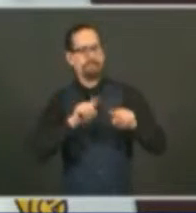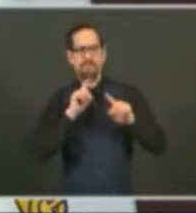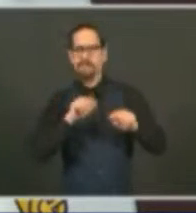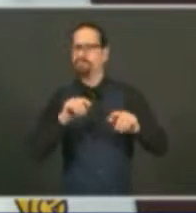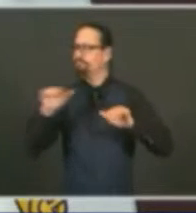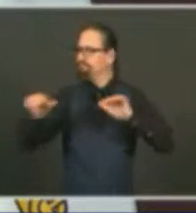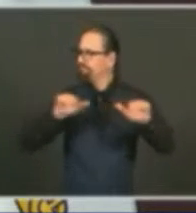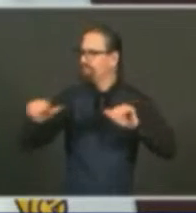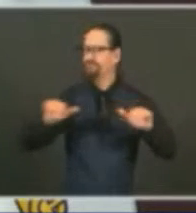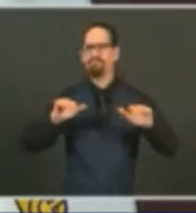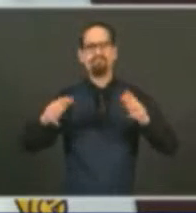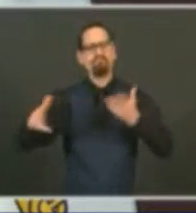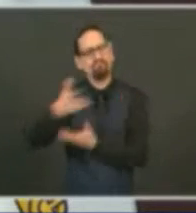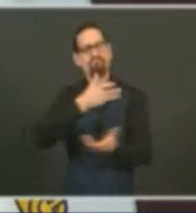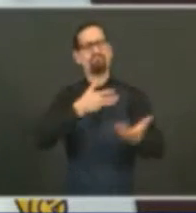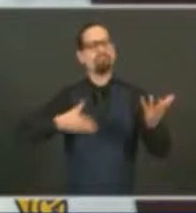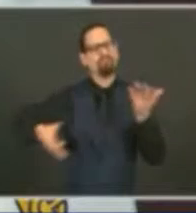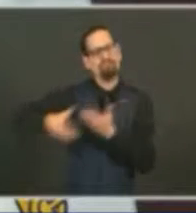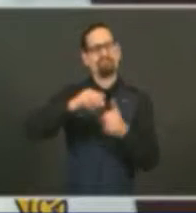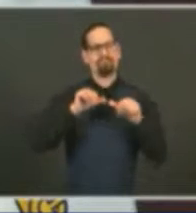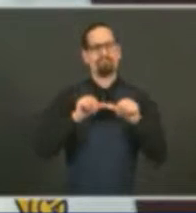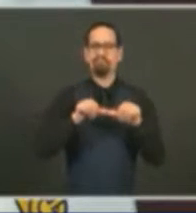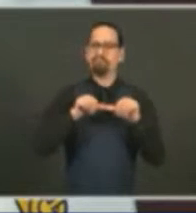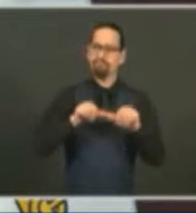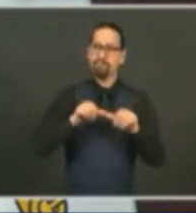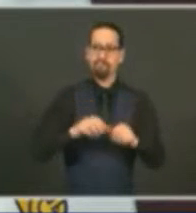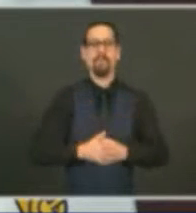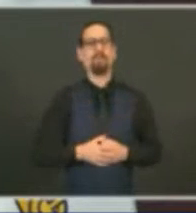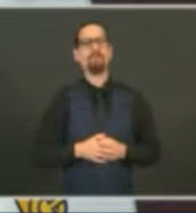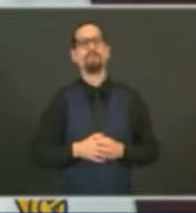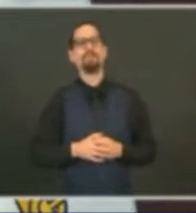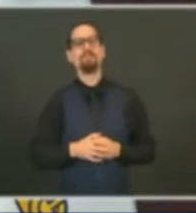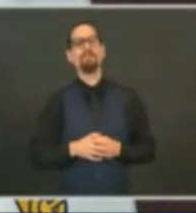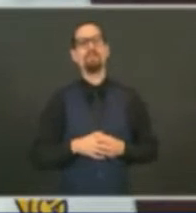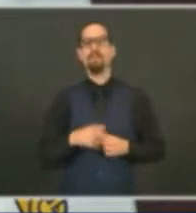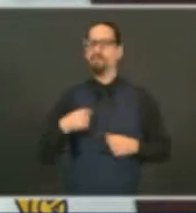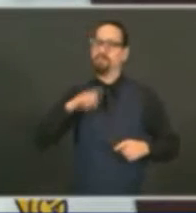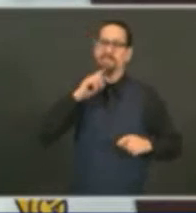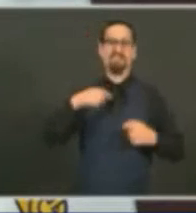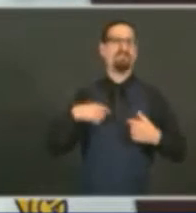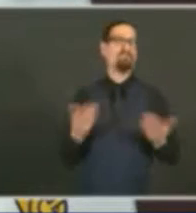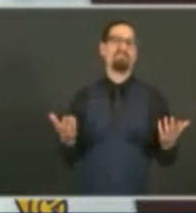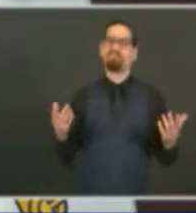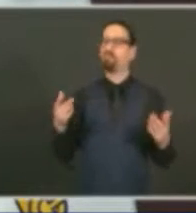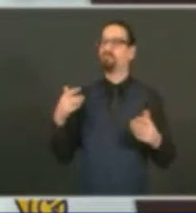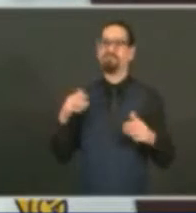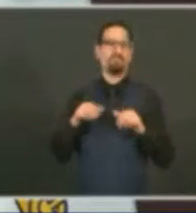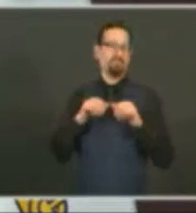be a unique element that will continue probably long beyond the